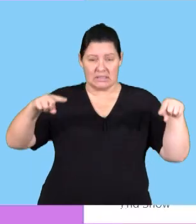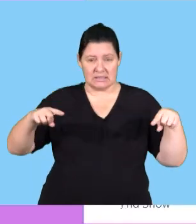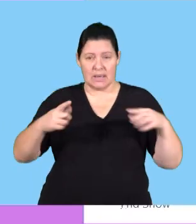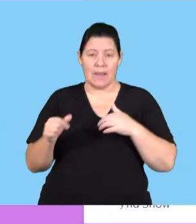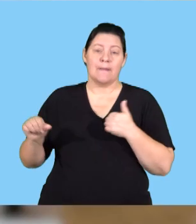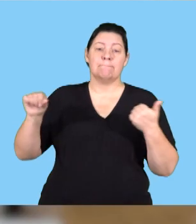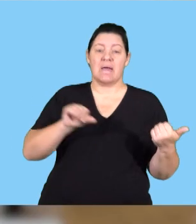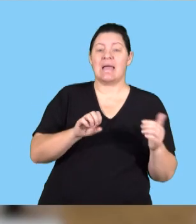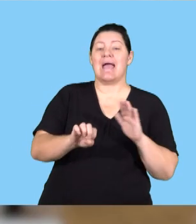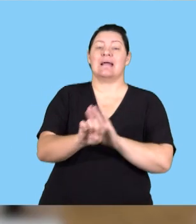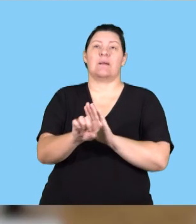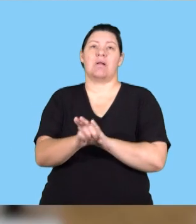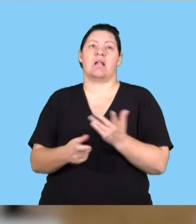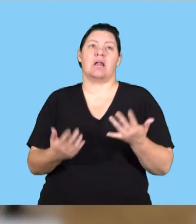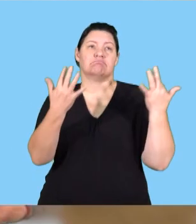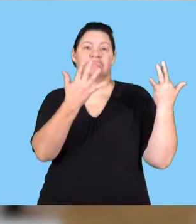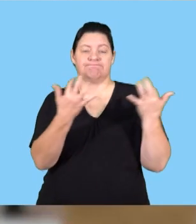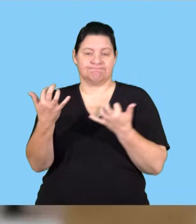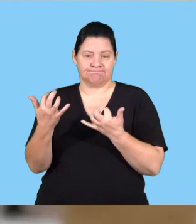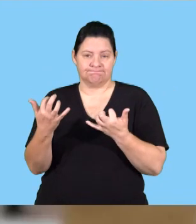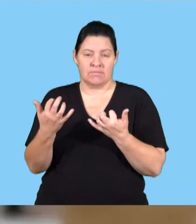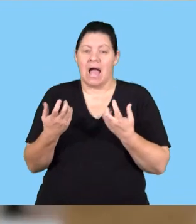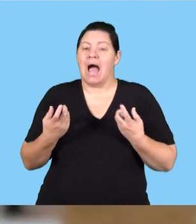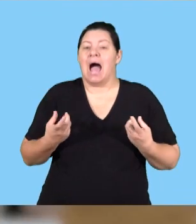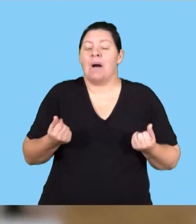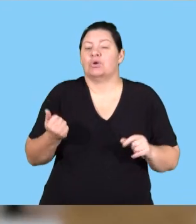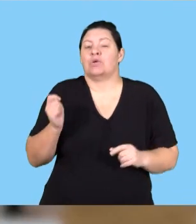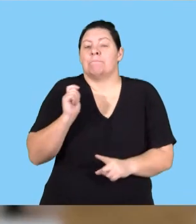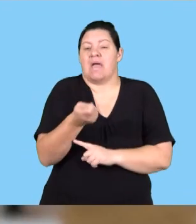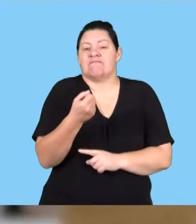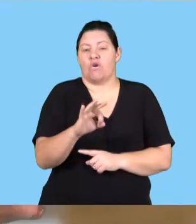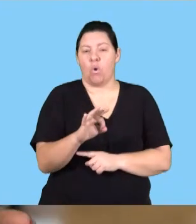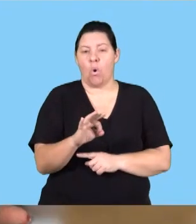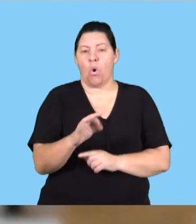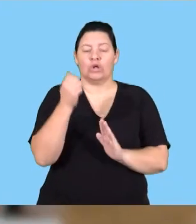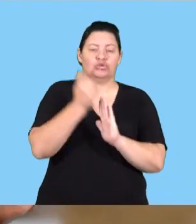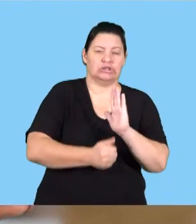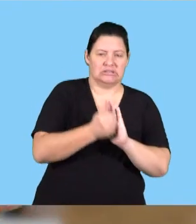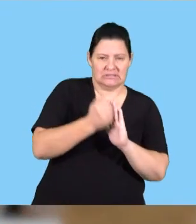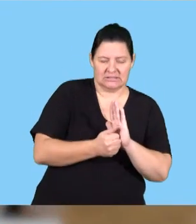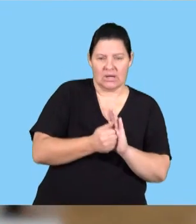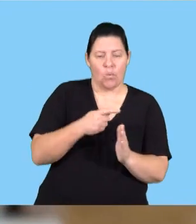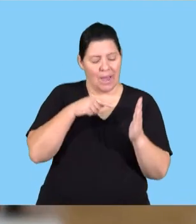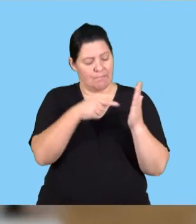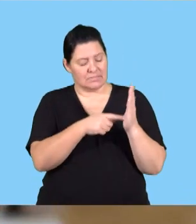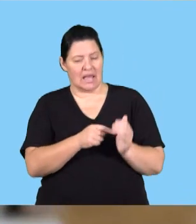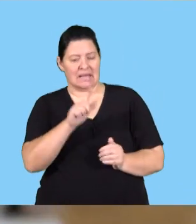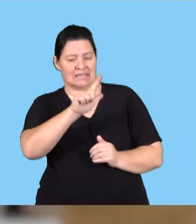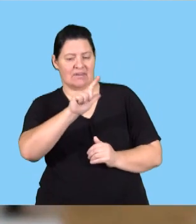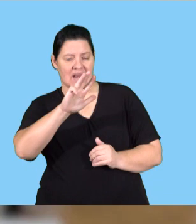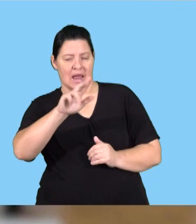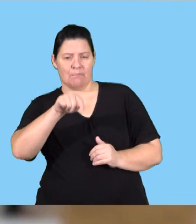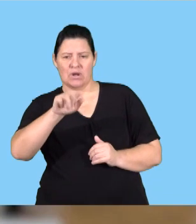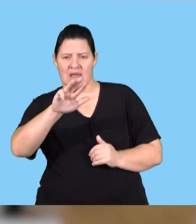will refer to the example like calculating how much will you pay for a brick of cheese if it's written 79